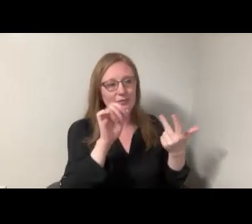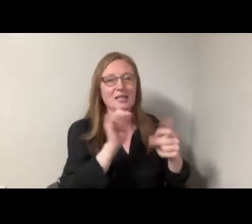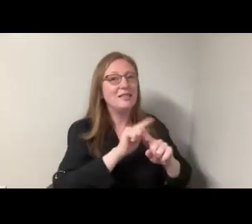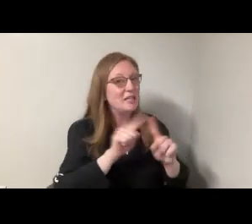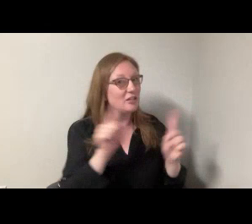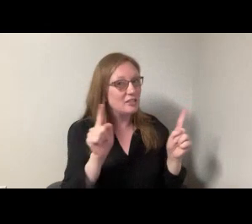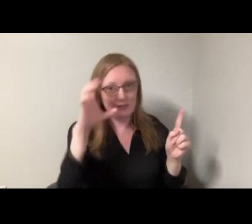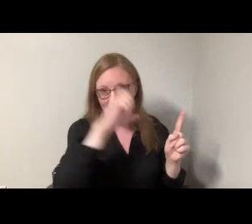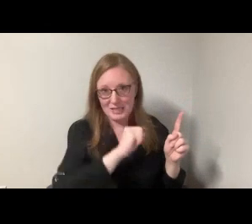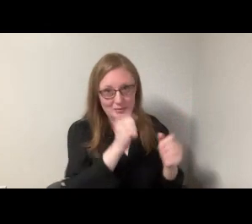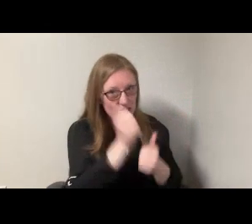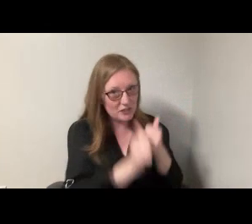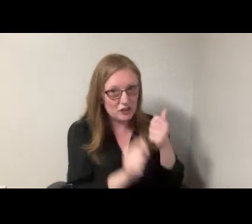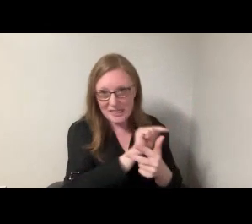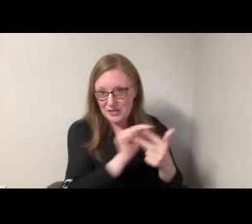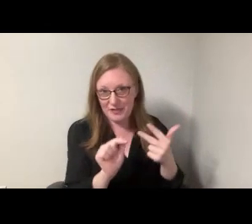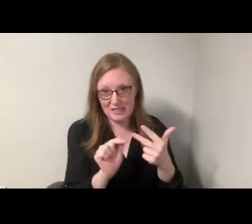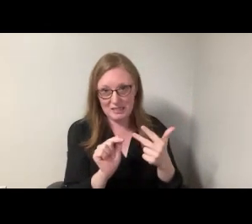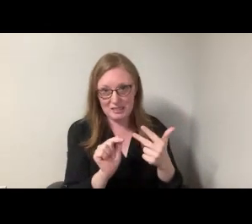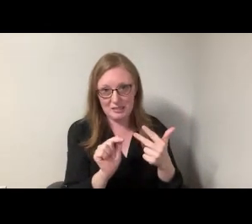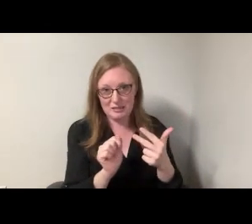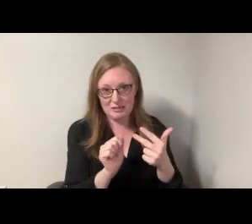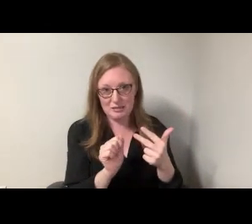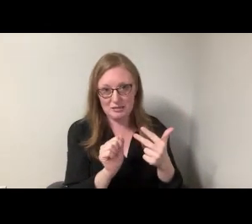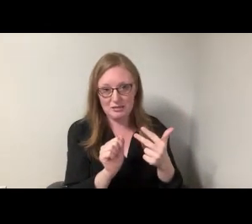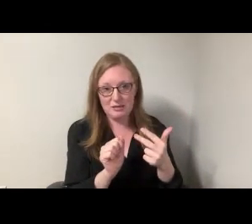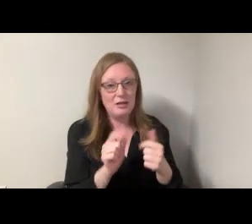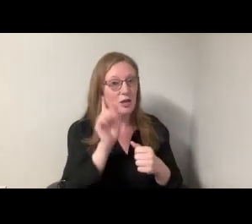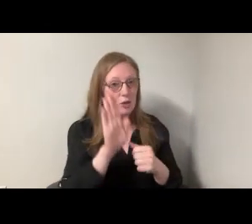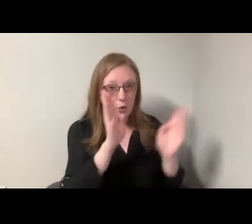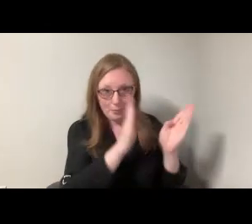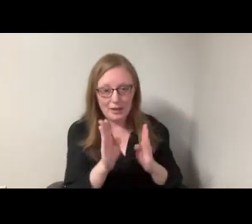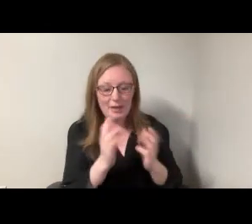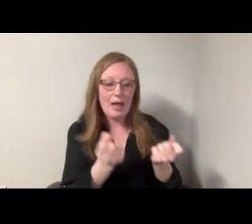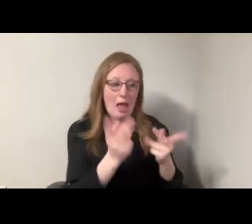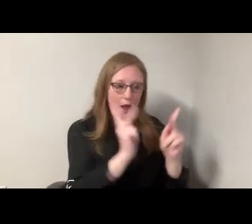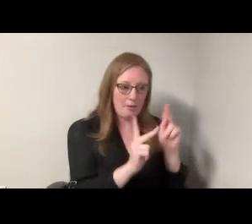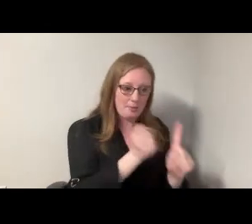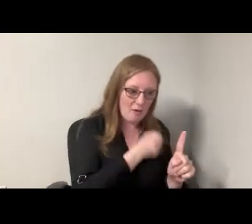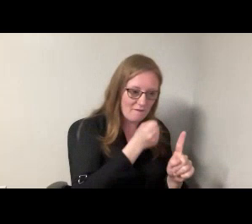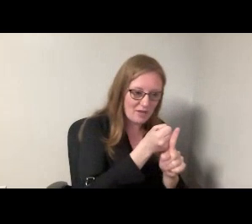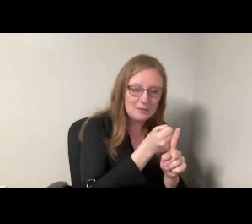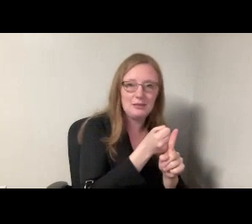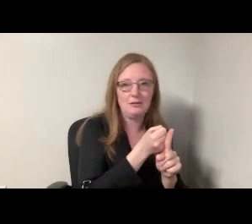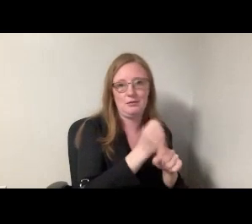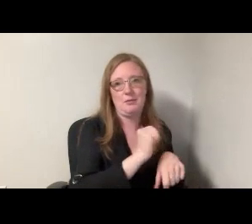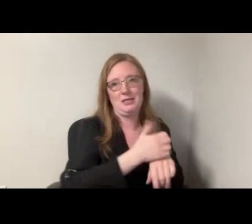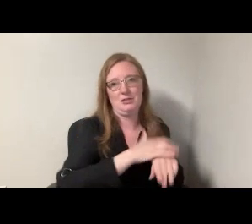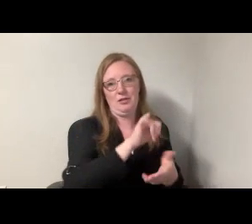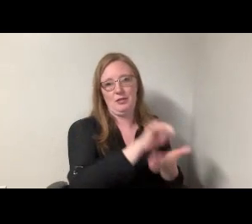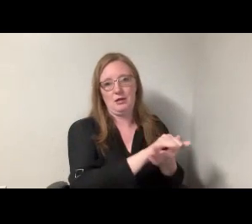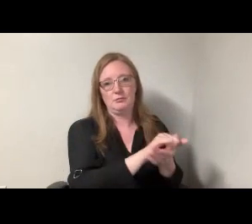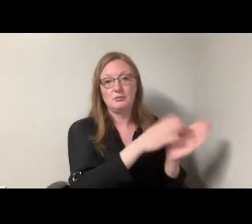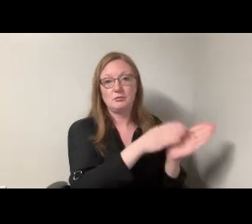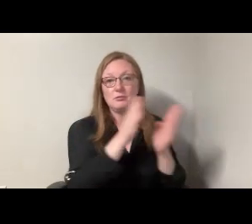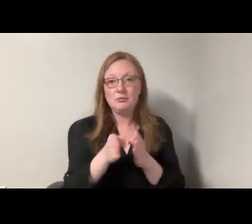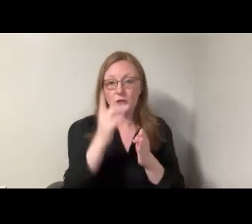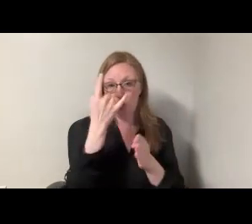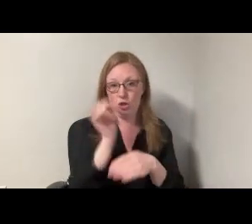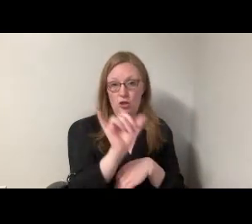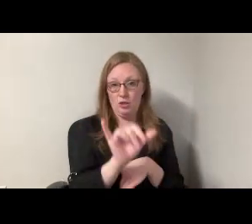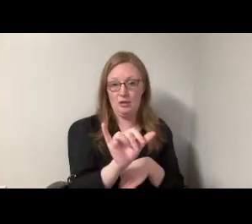to estimate your planning assumption, how many people have been affected based on that. The next thing you're going to look at is